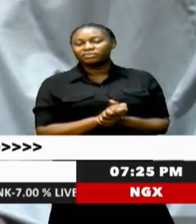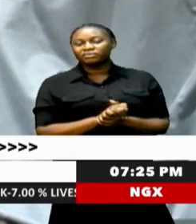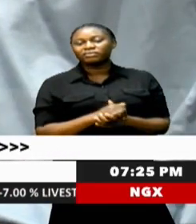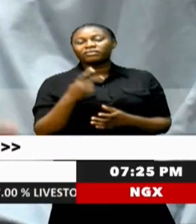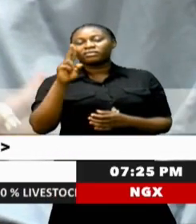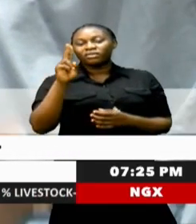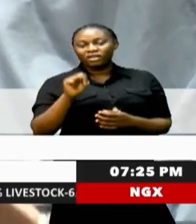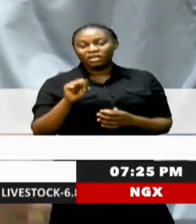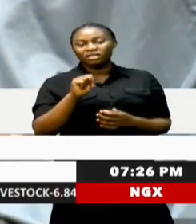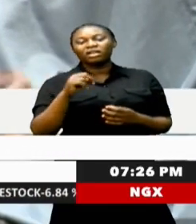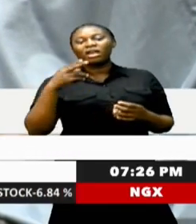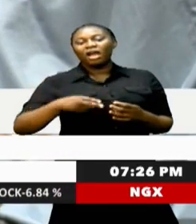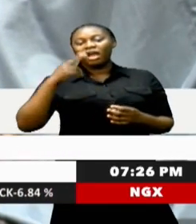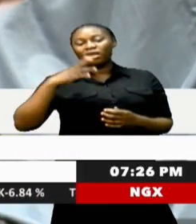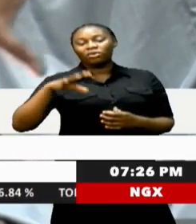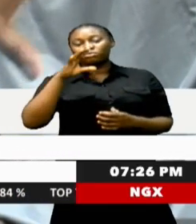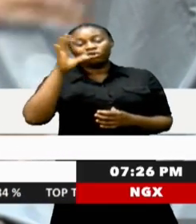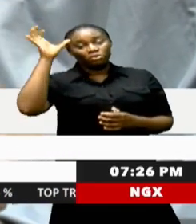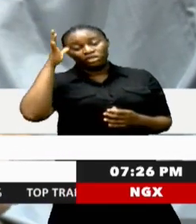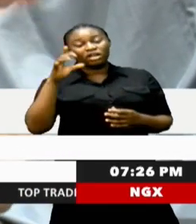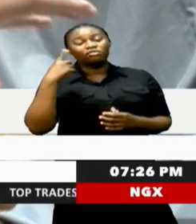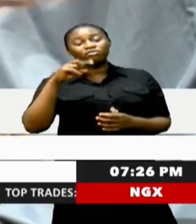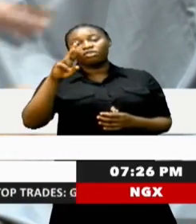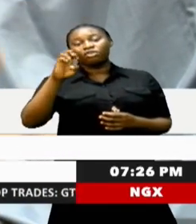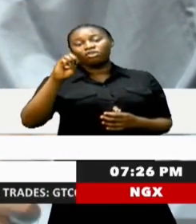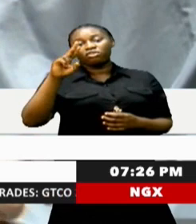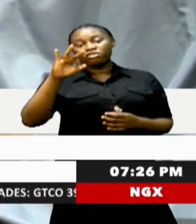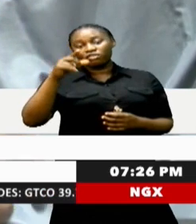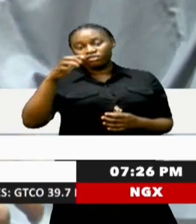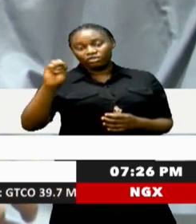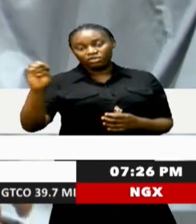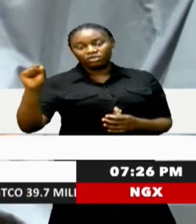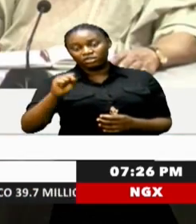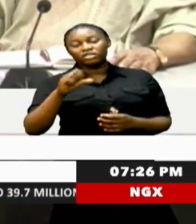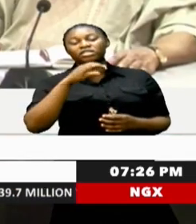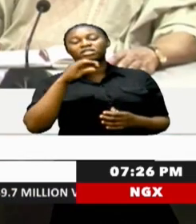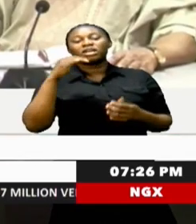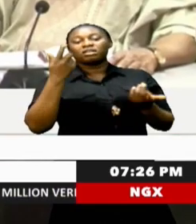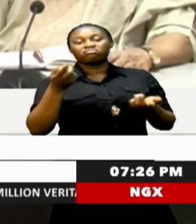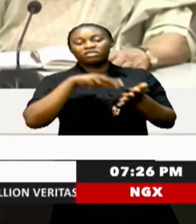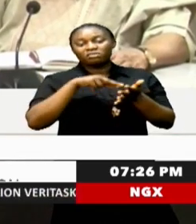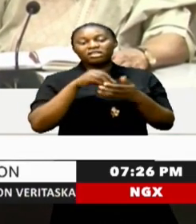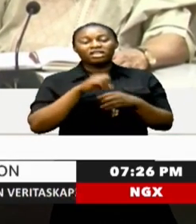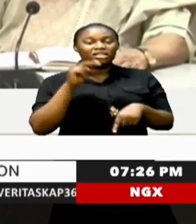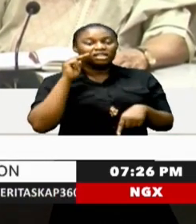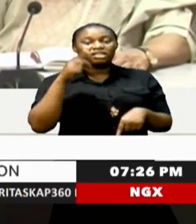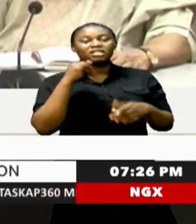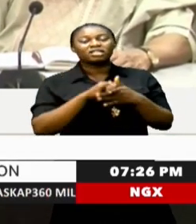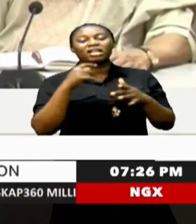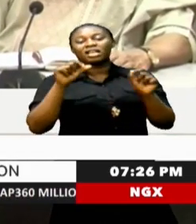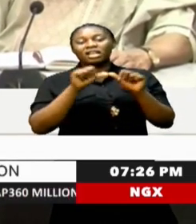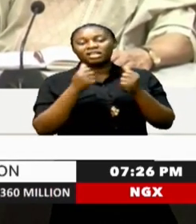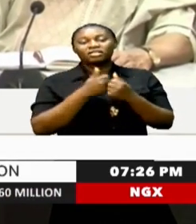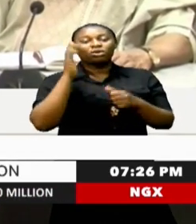United Nations High Commissioner for Refugees, representative in Nigeria, Arjun Jain, said the agency will work with